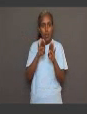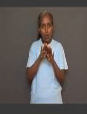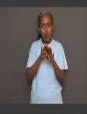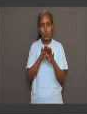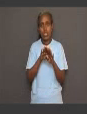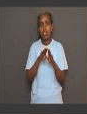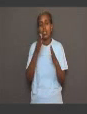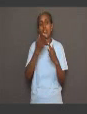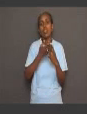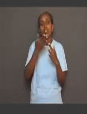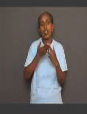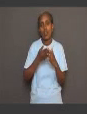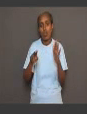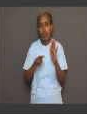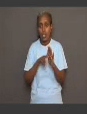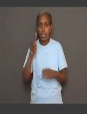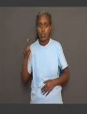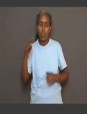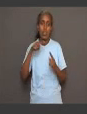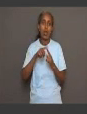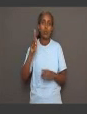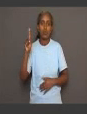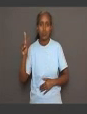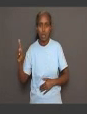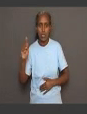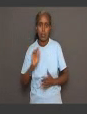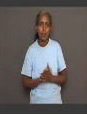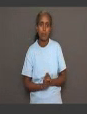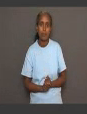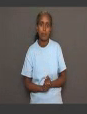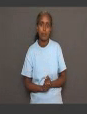interval negative 1 up to 1.